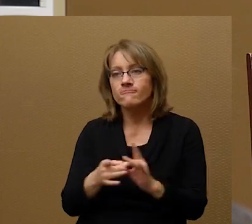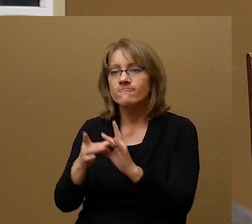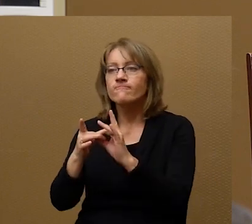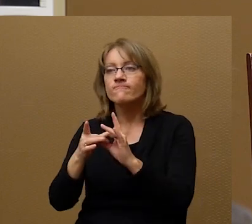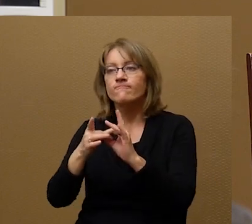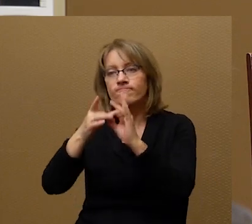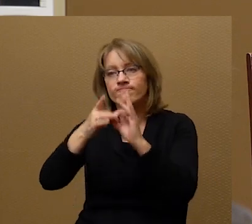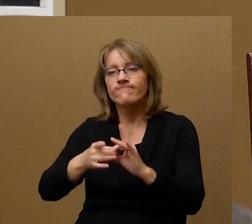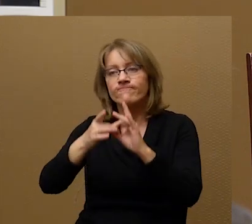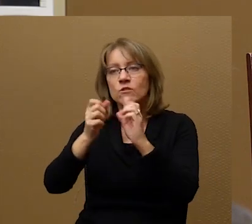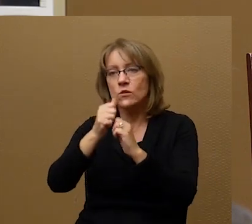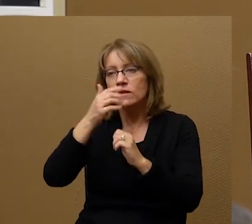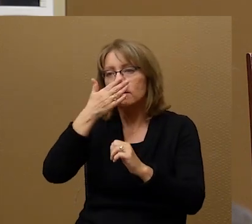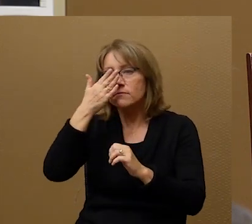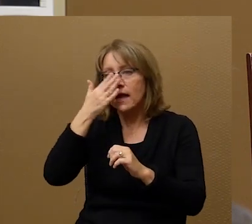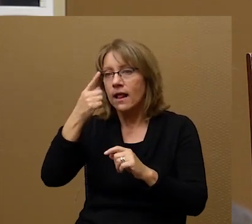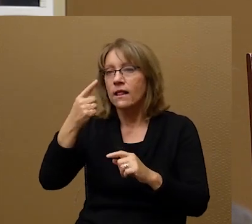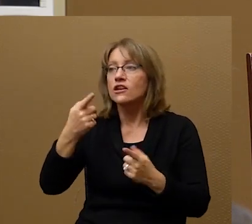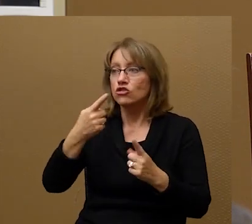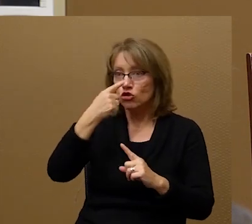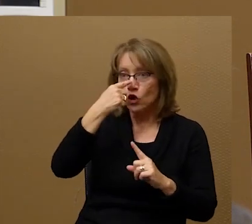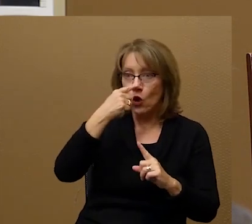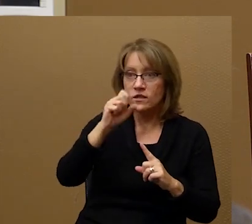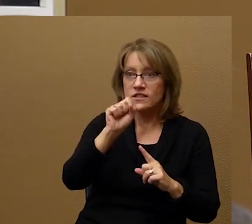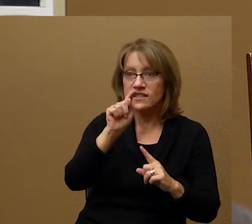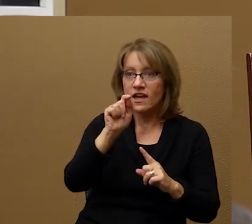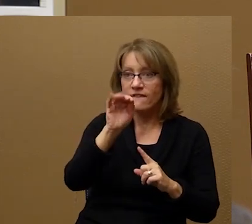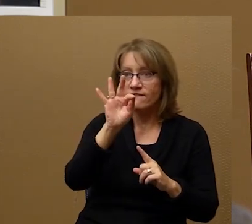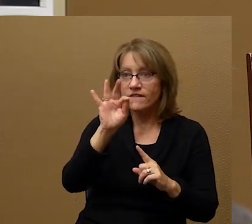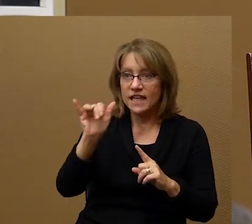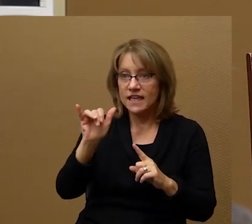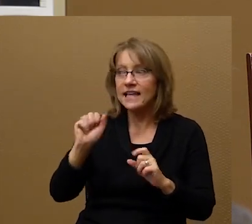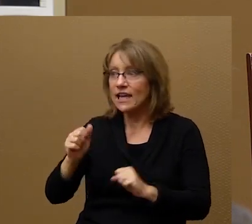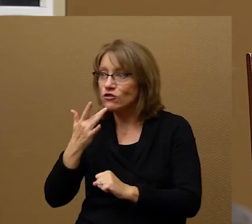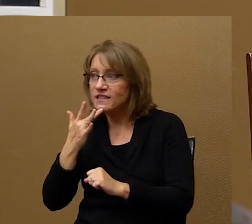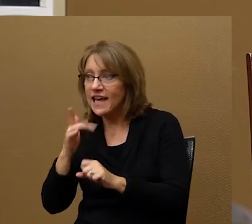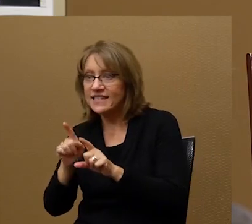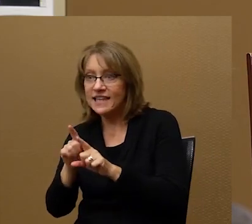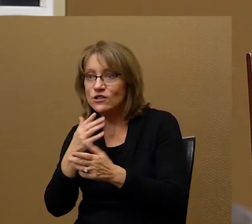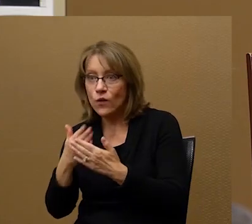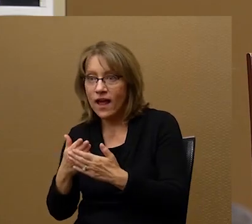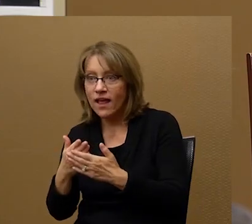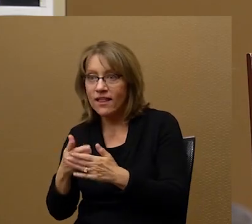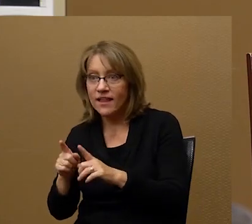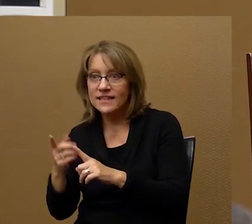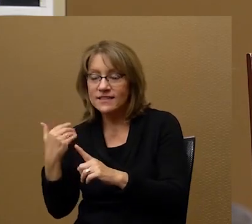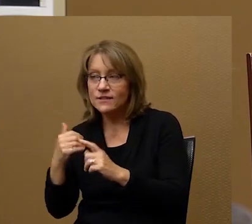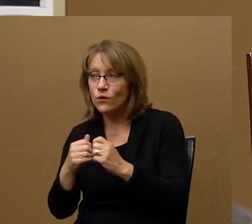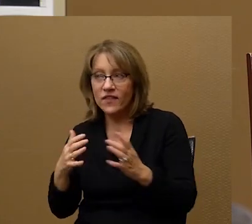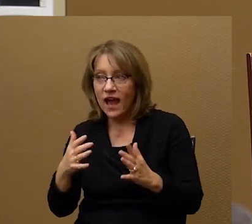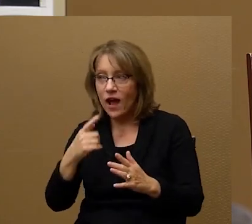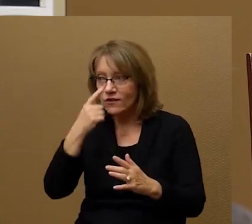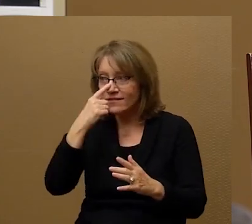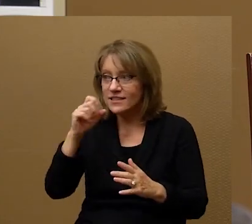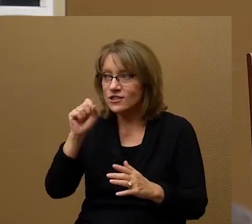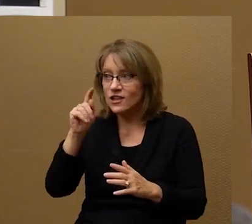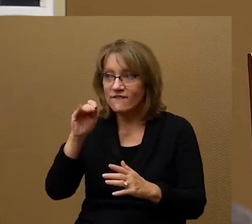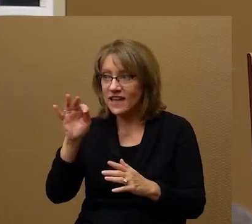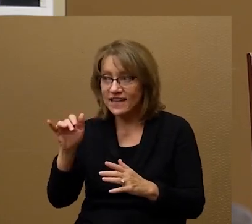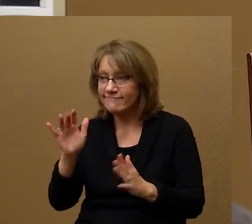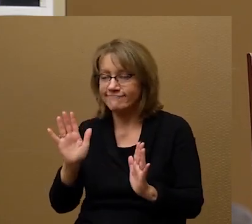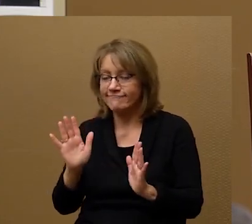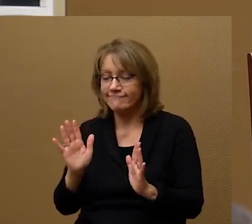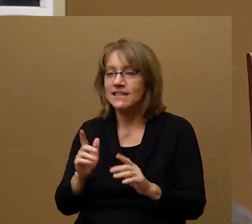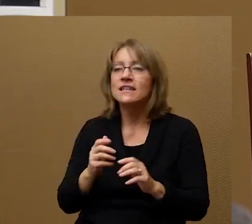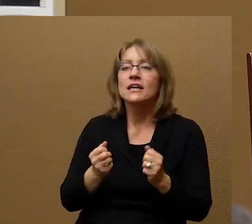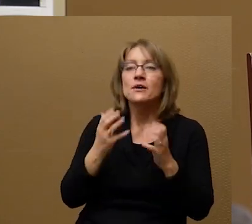smell. When your nose is stuffy, can you taste things as well? No. So, but also a lot of kids